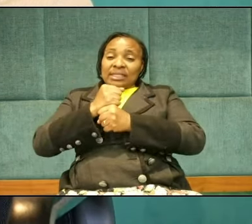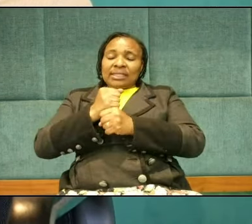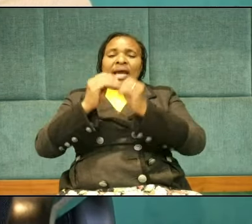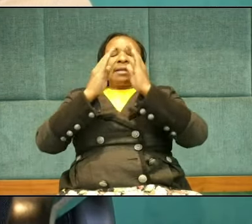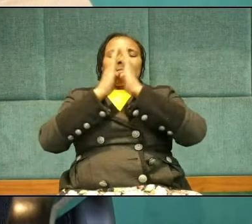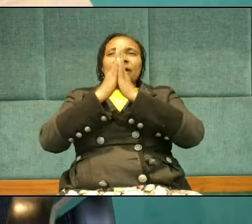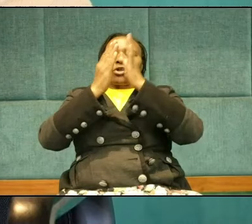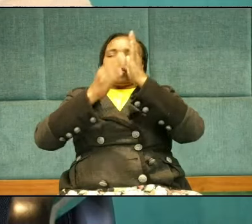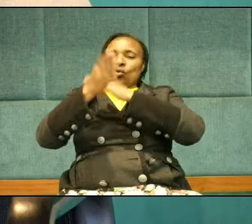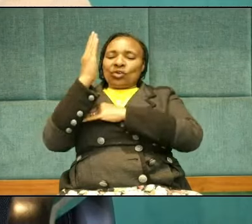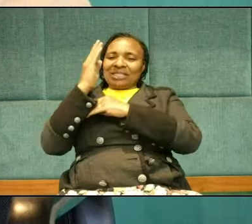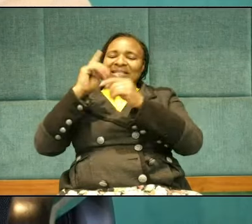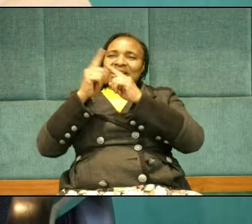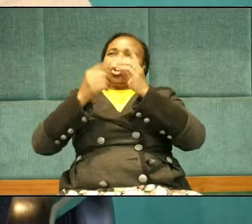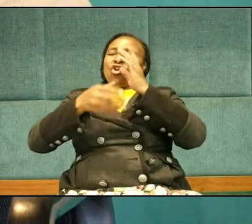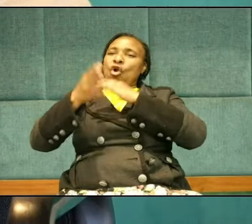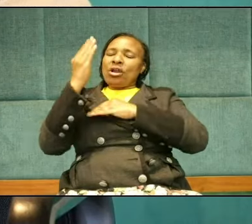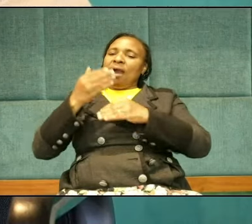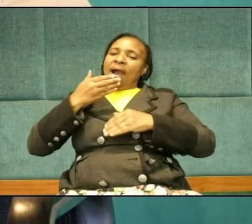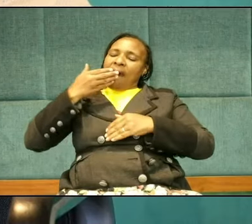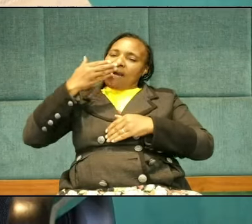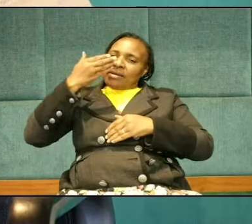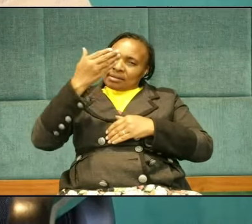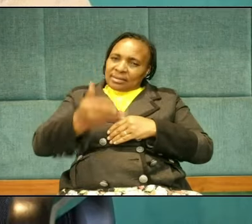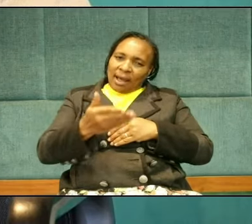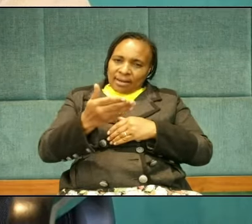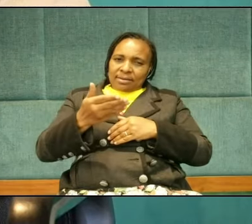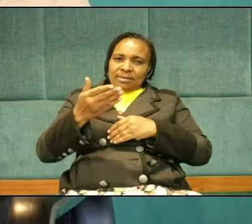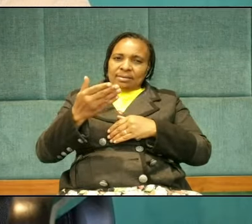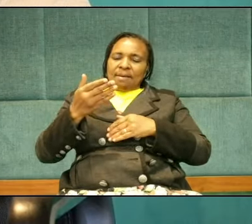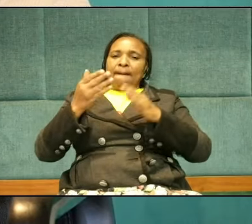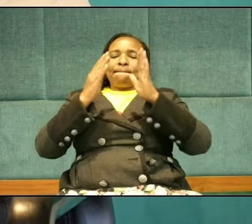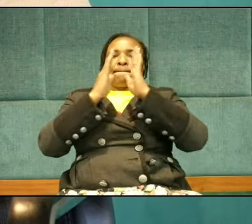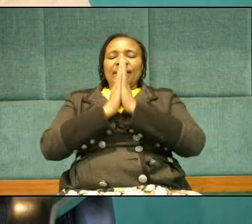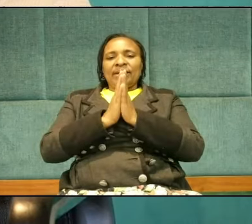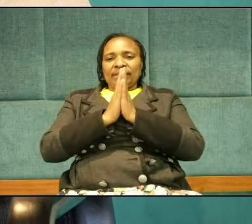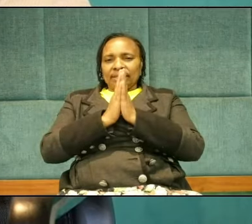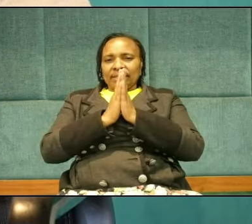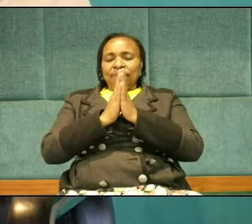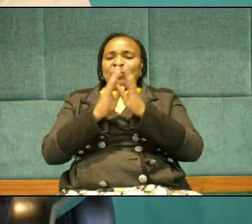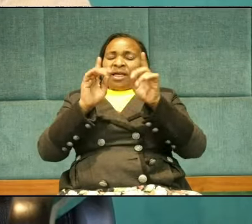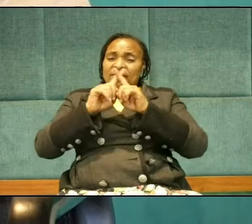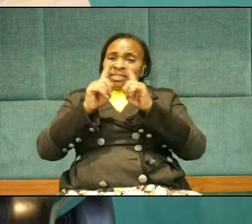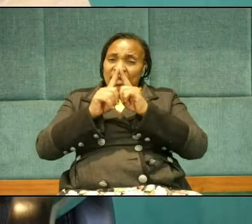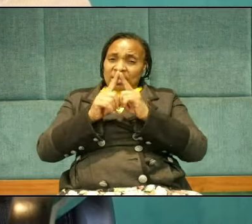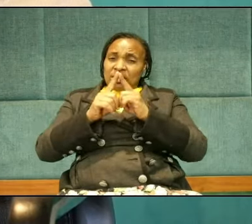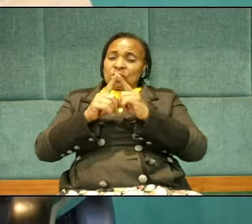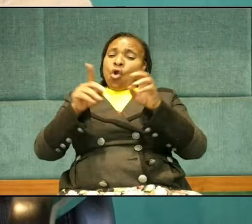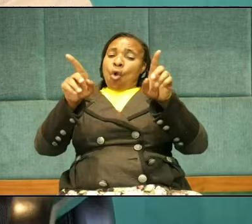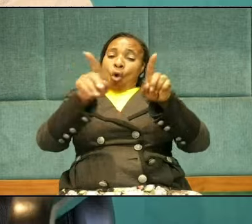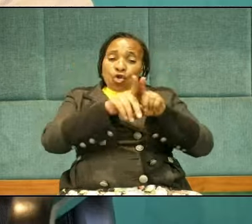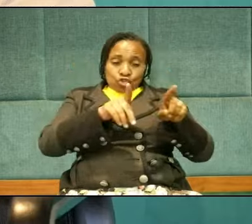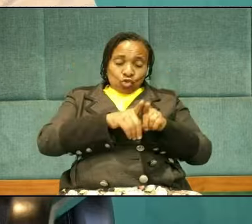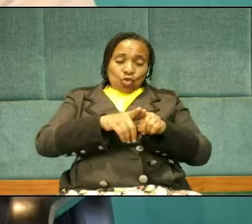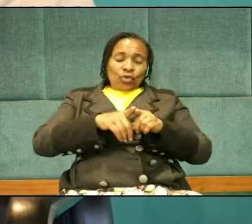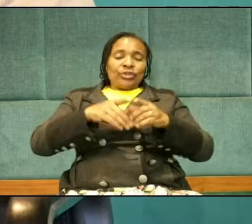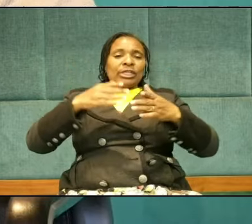and God answered their prayers, and also they honored God.